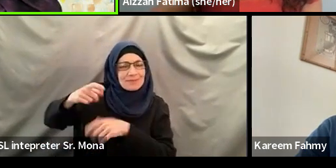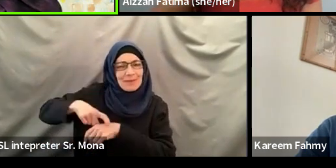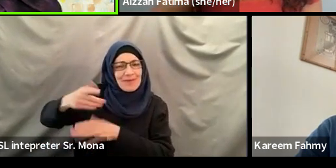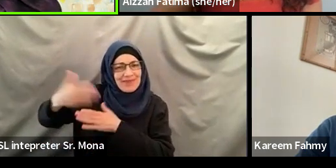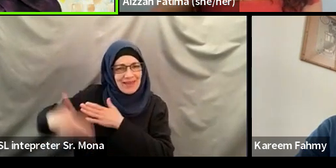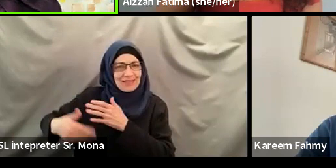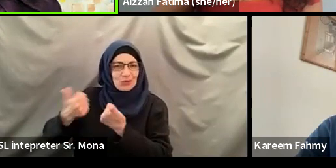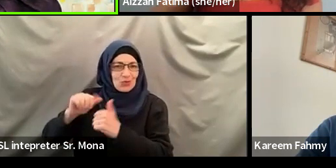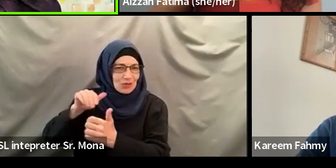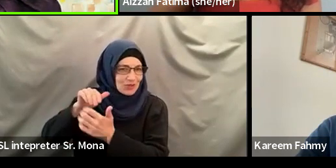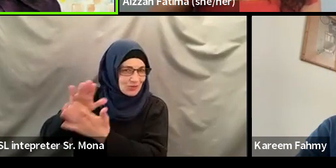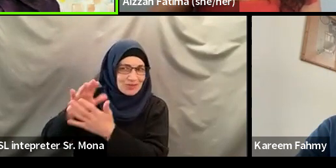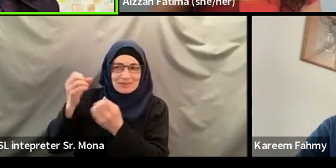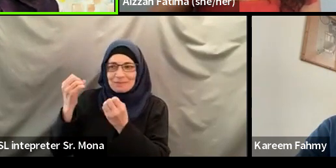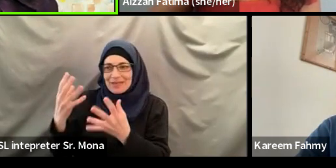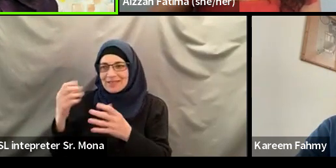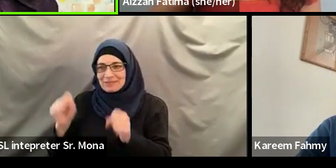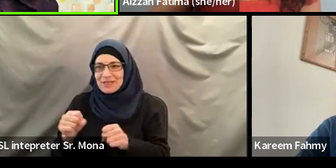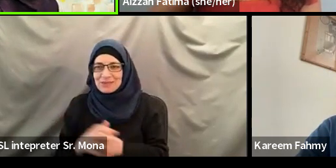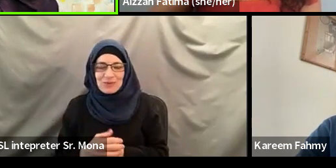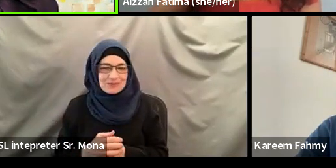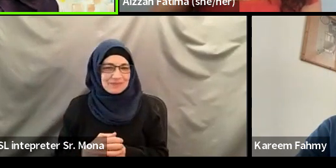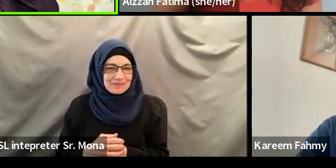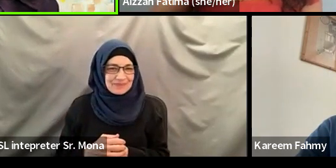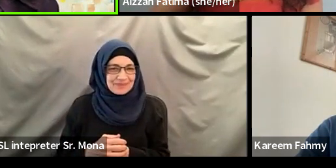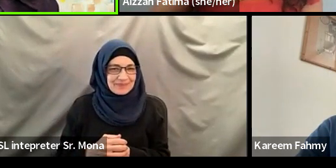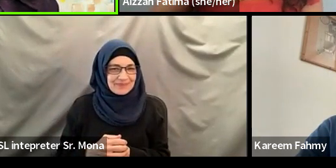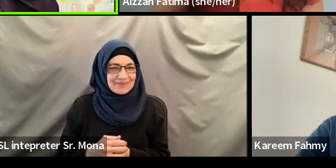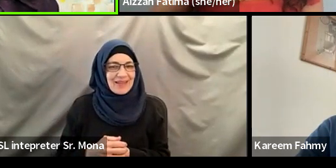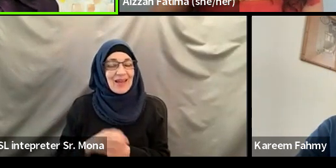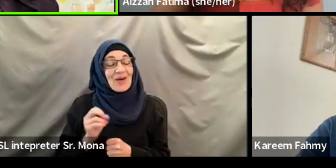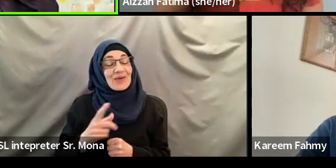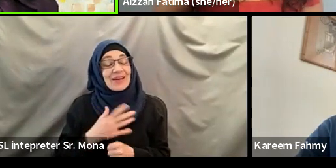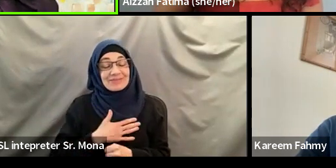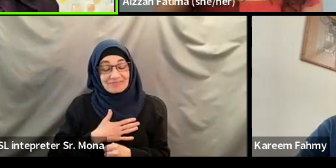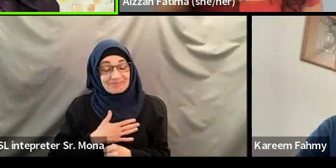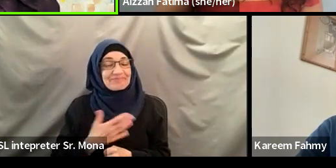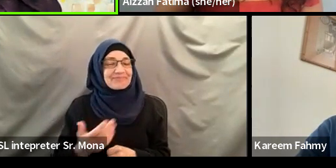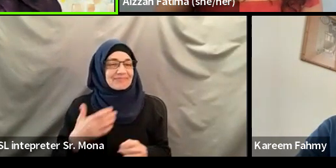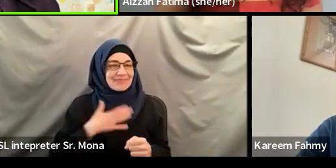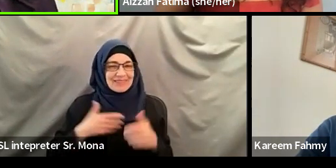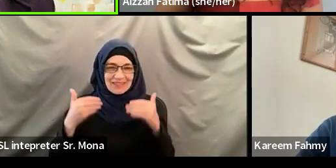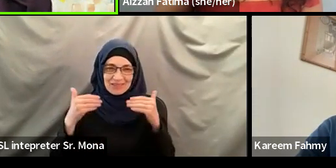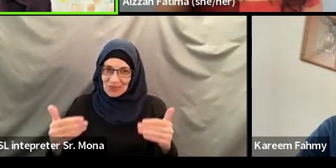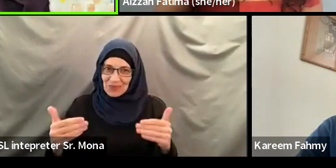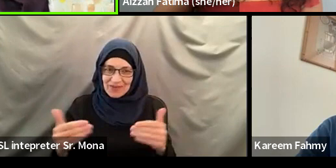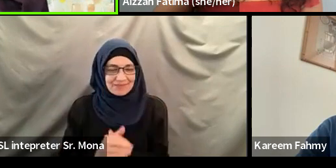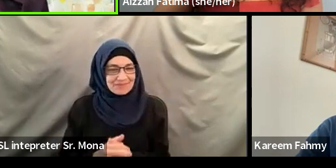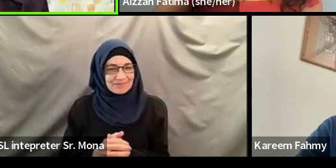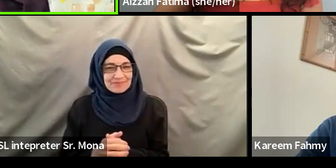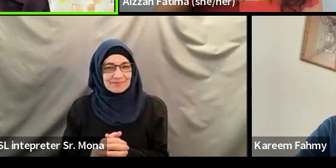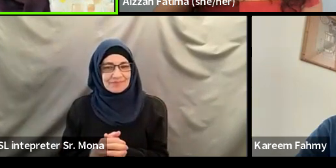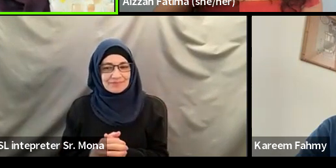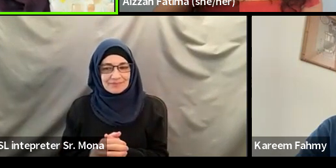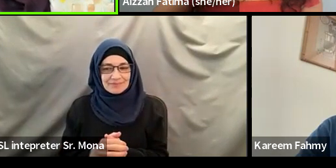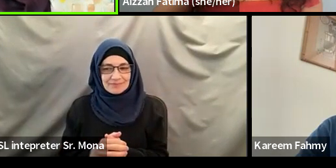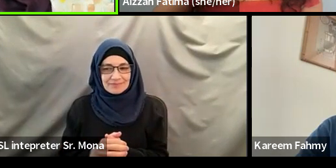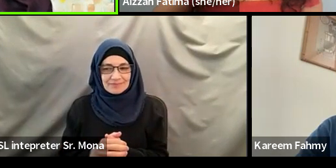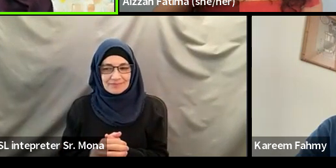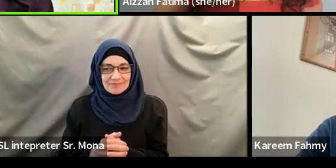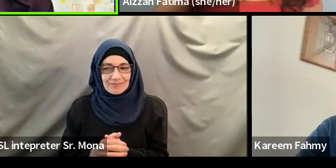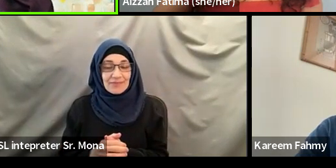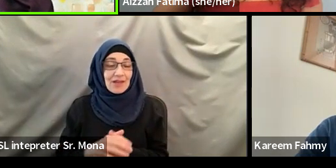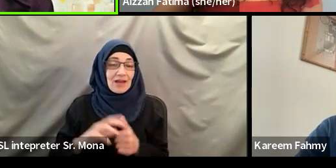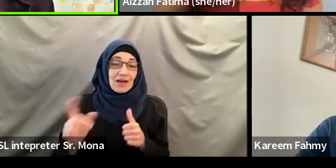those as possible. So without further ado, let's go ahead and dive in. So the